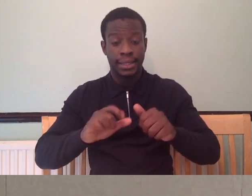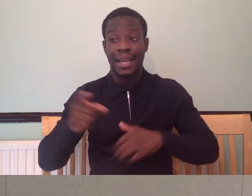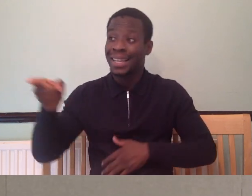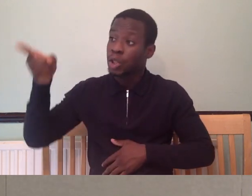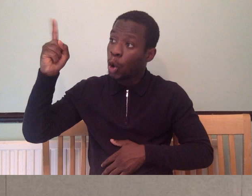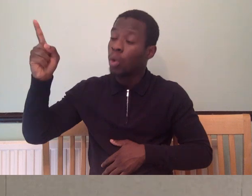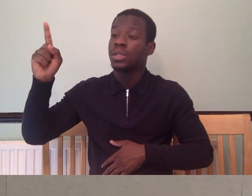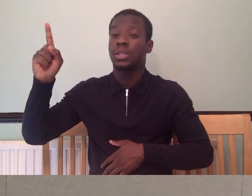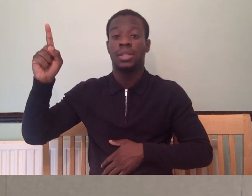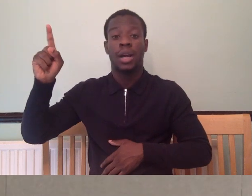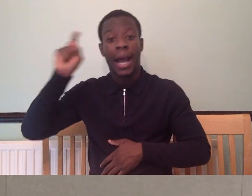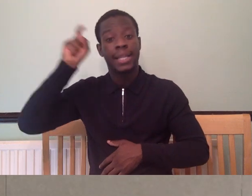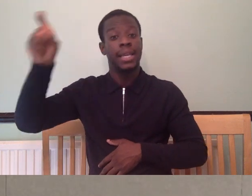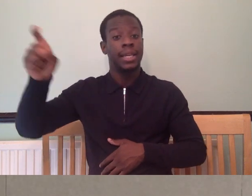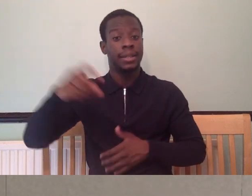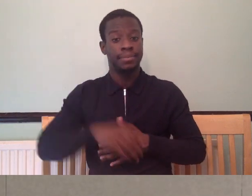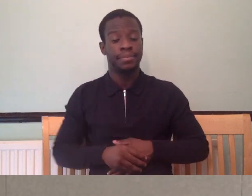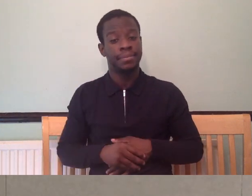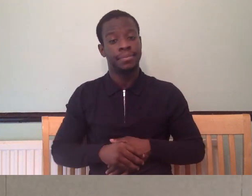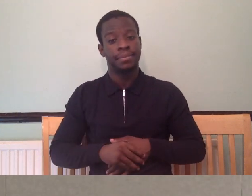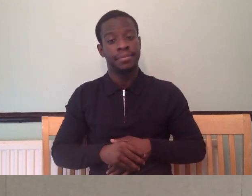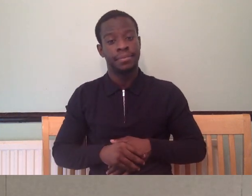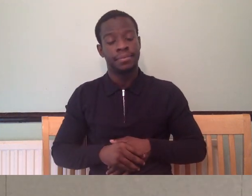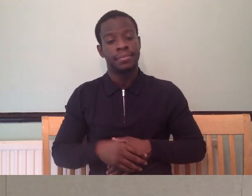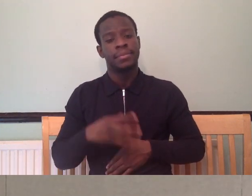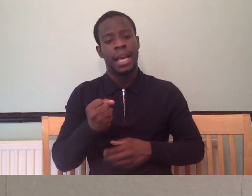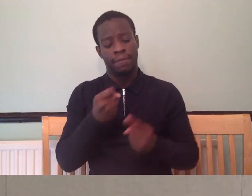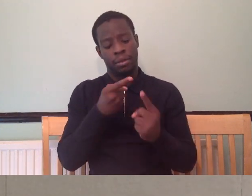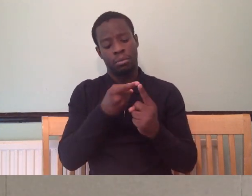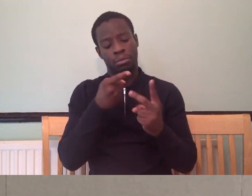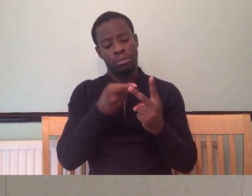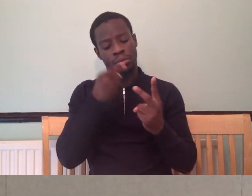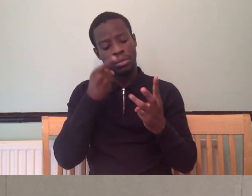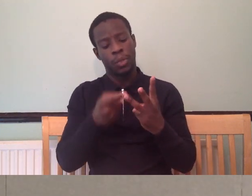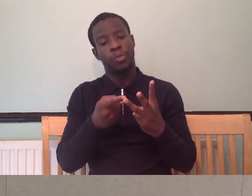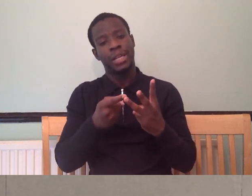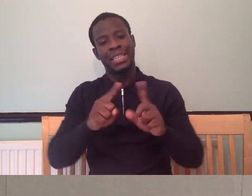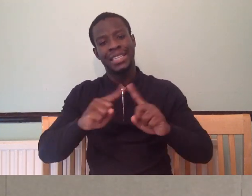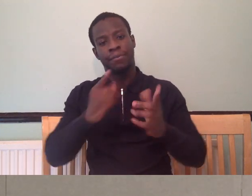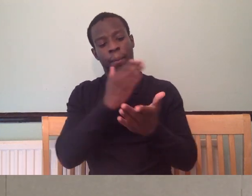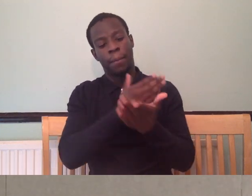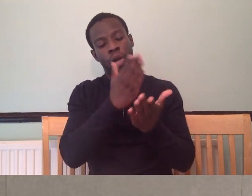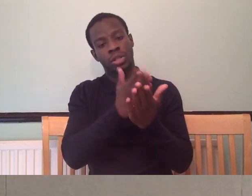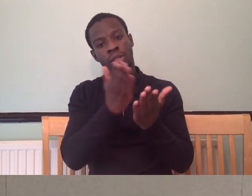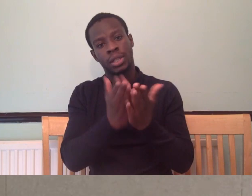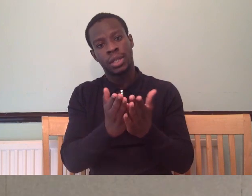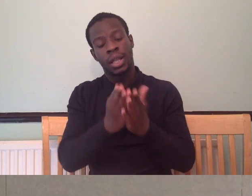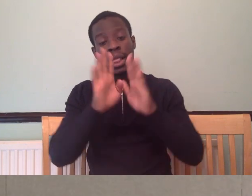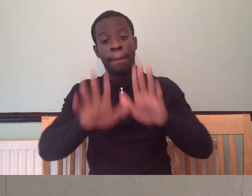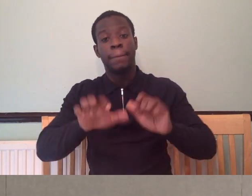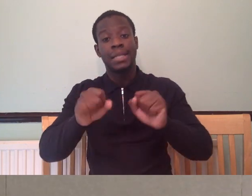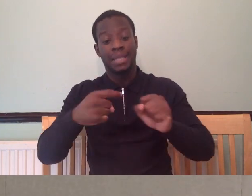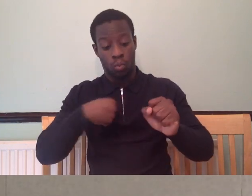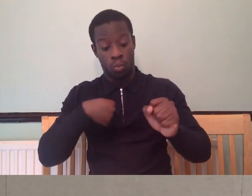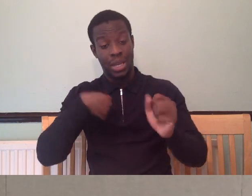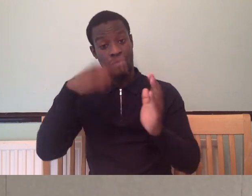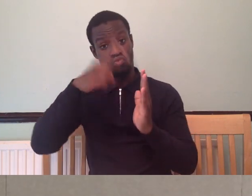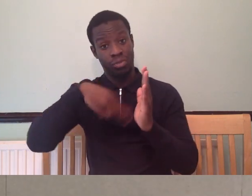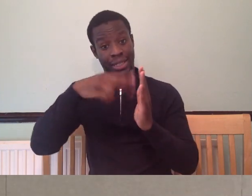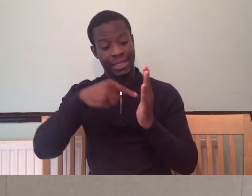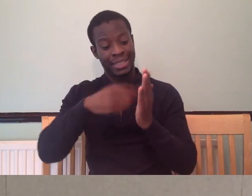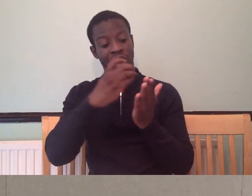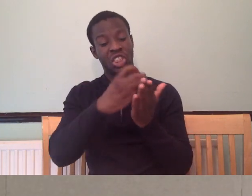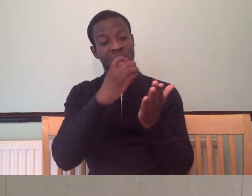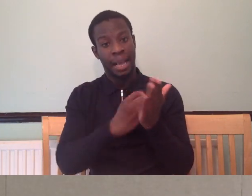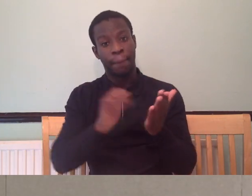is God's idea. And there are three distinct parts to the blessing that we read of in Numbers